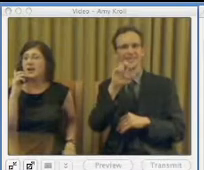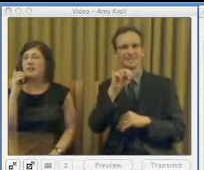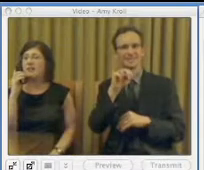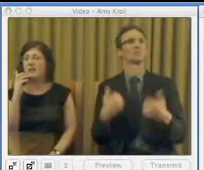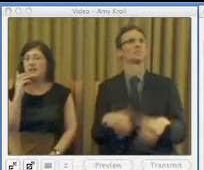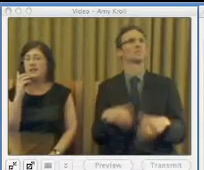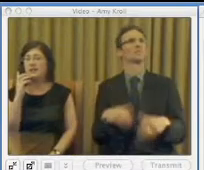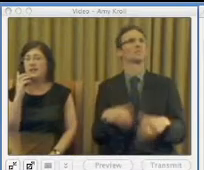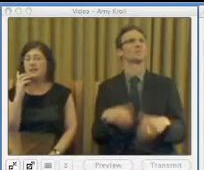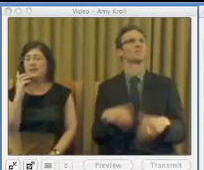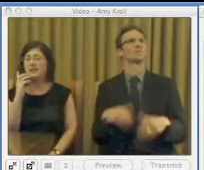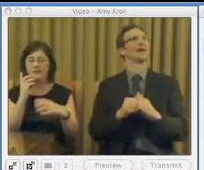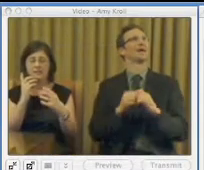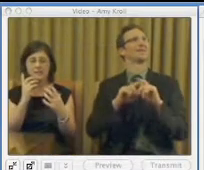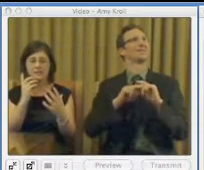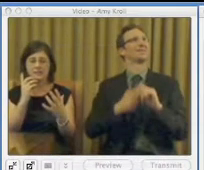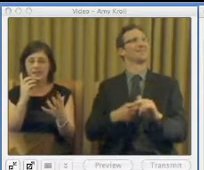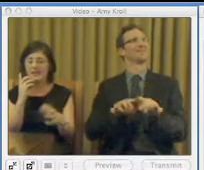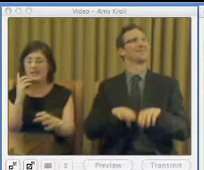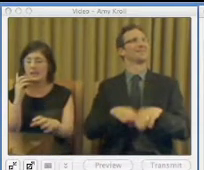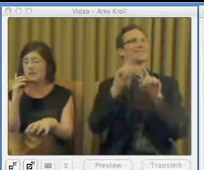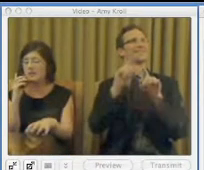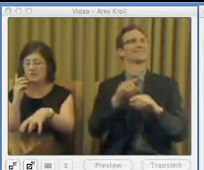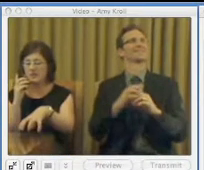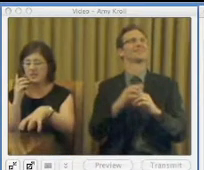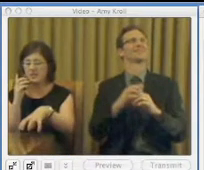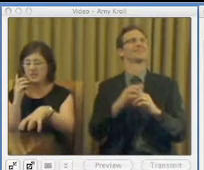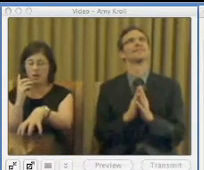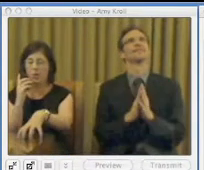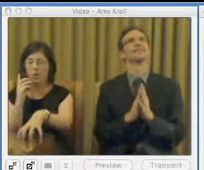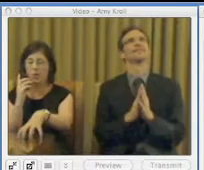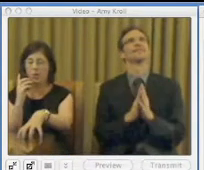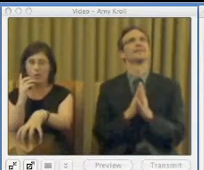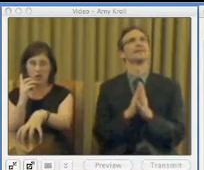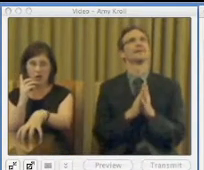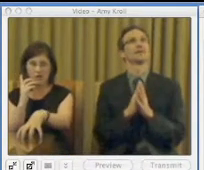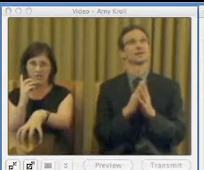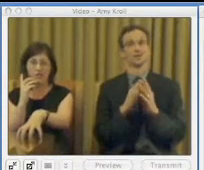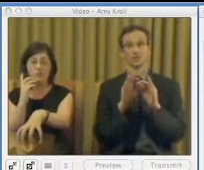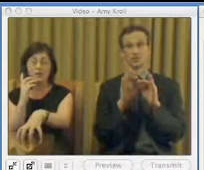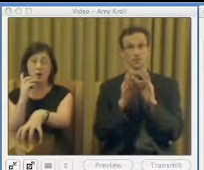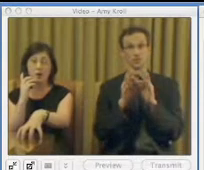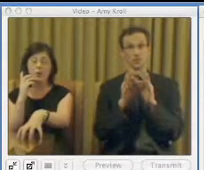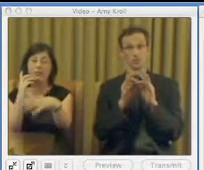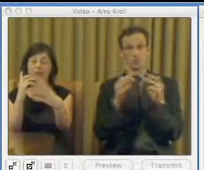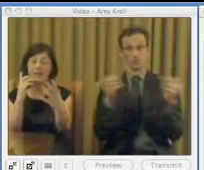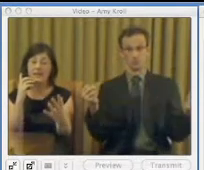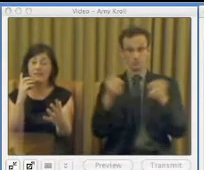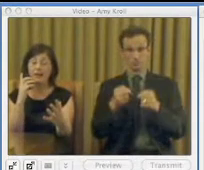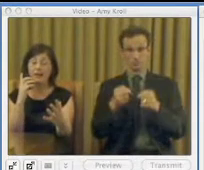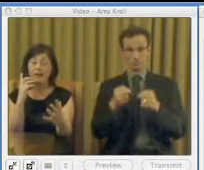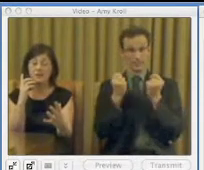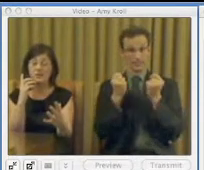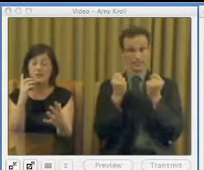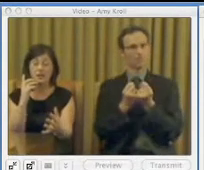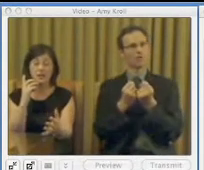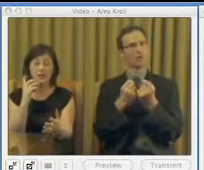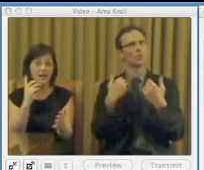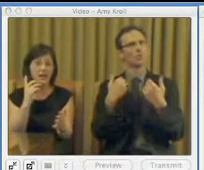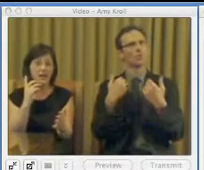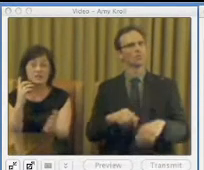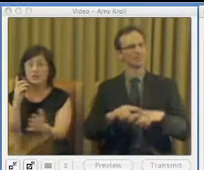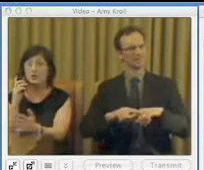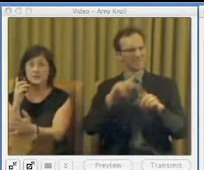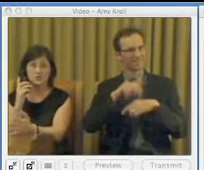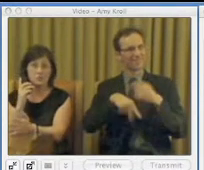Wow, where do I start? I think that team interpreting is a whole other construct. And as we know, our thinking